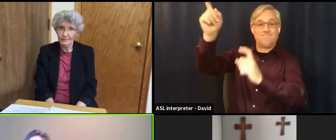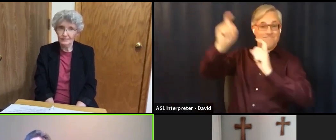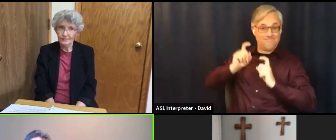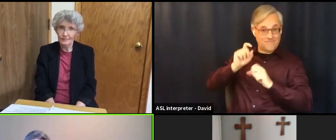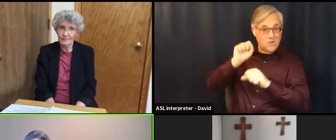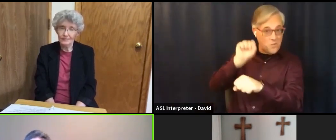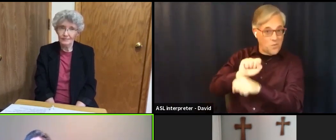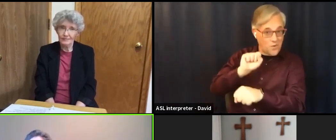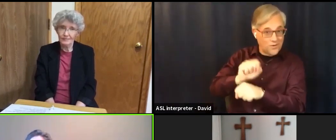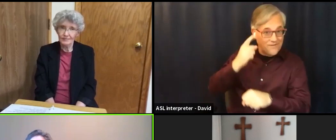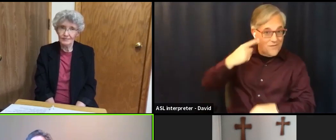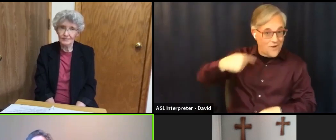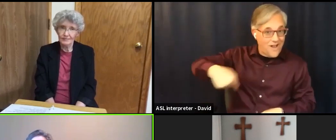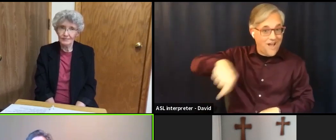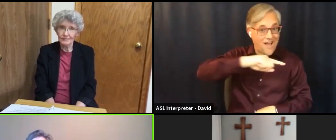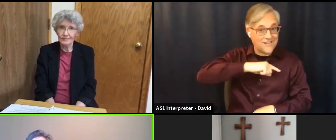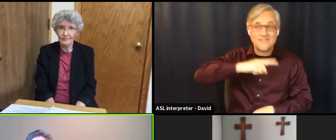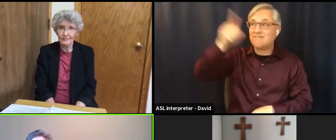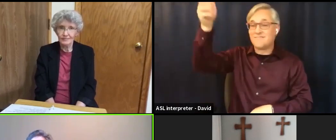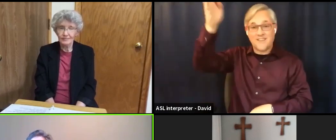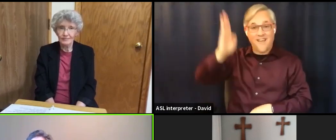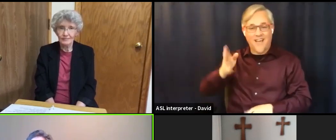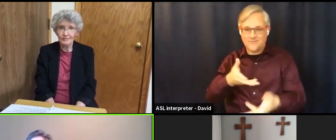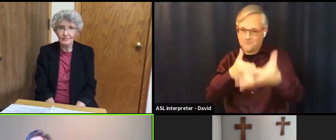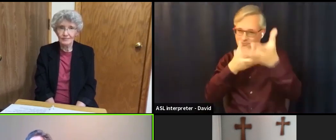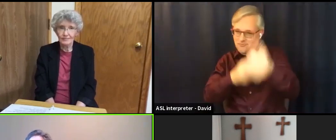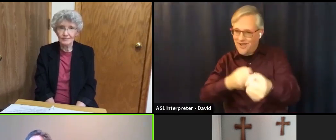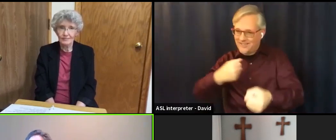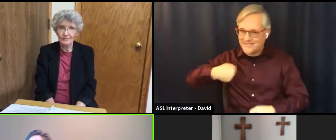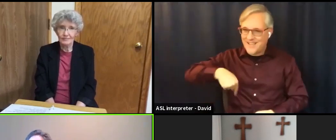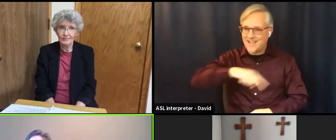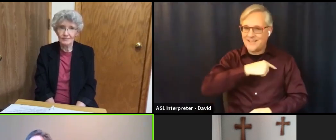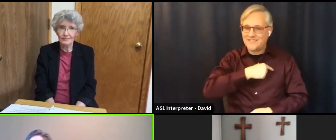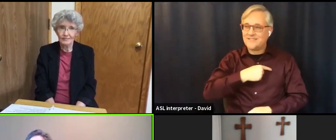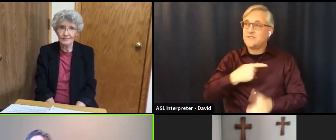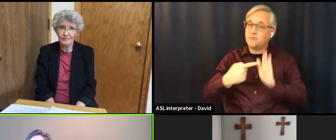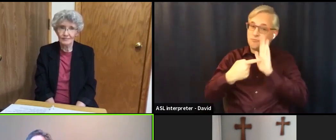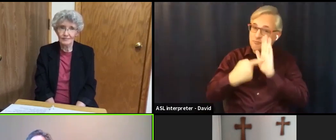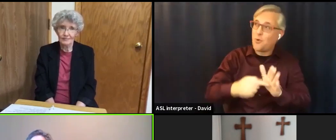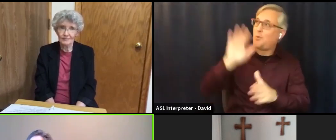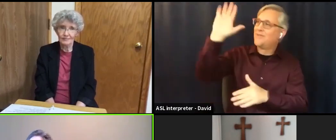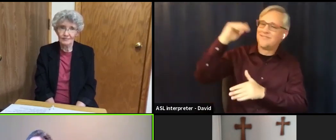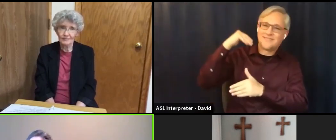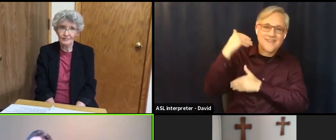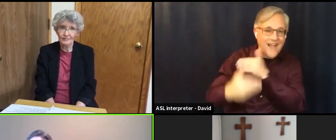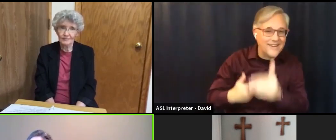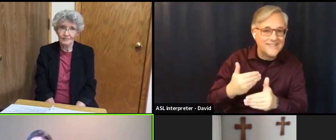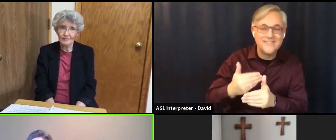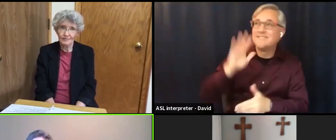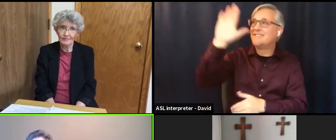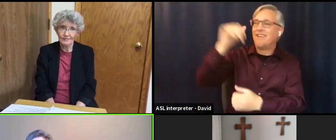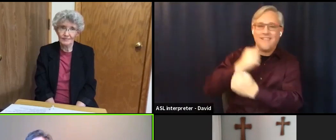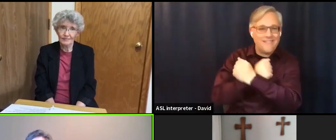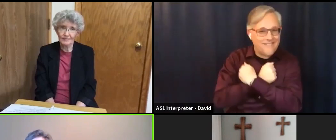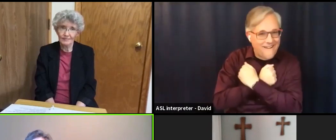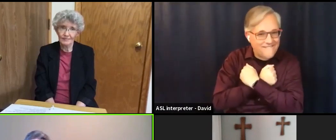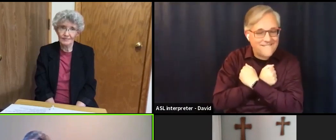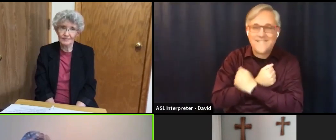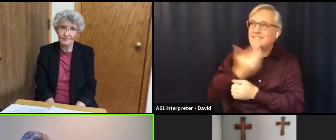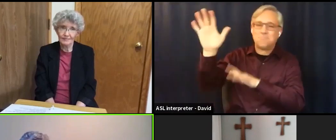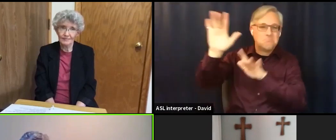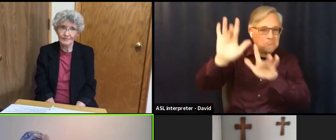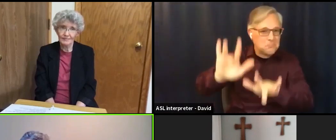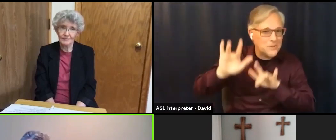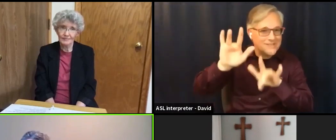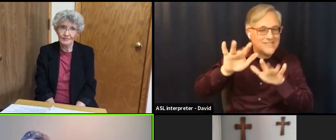God trusts us to show God's kindness and love and mercy and compassion in